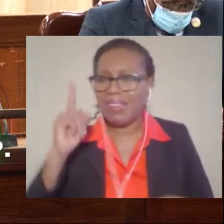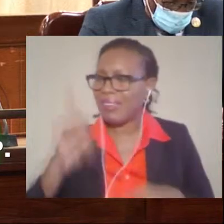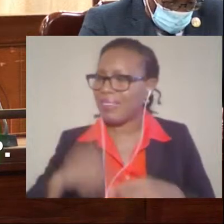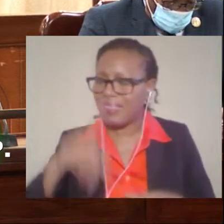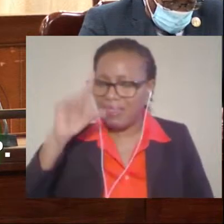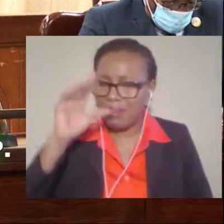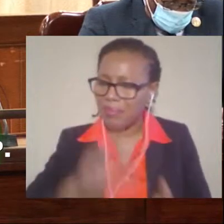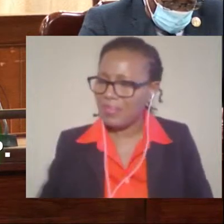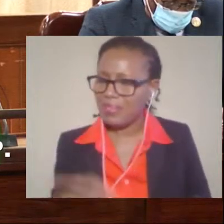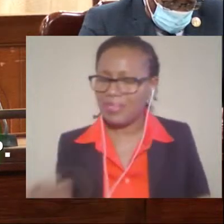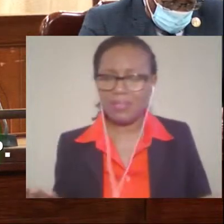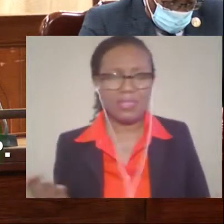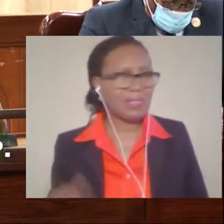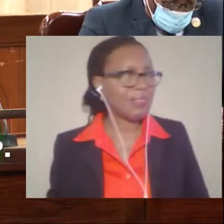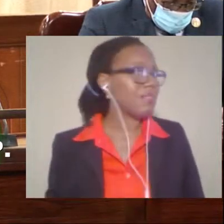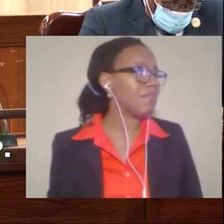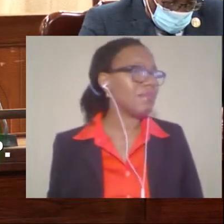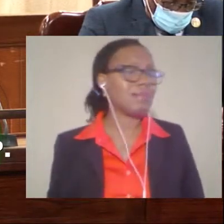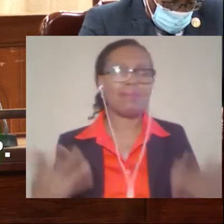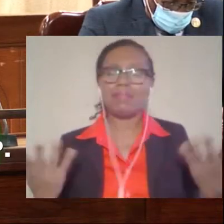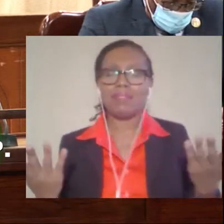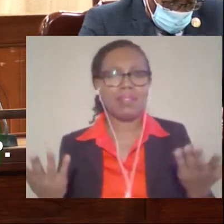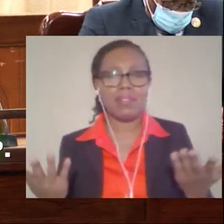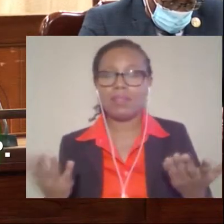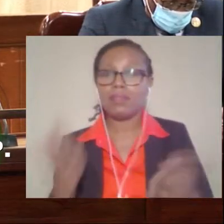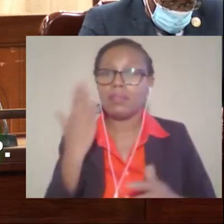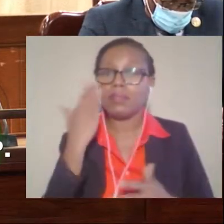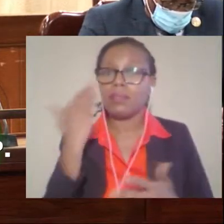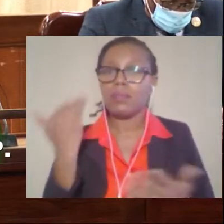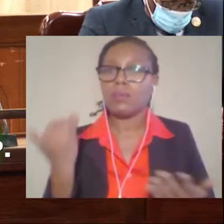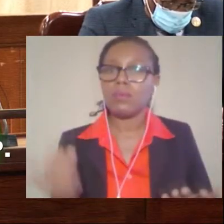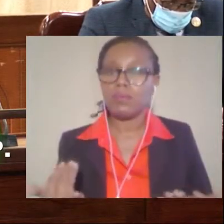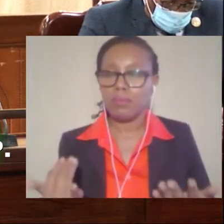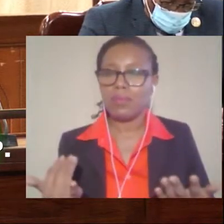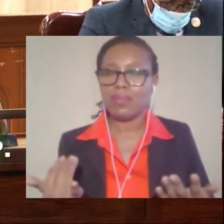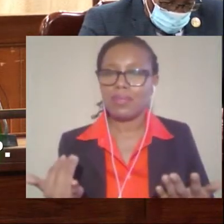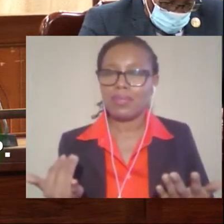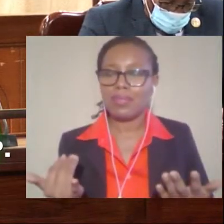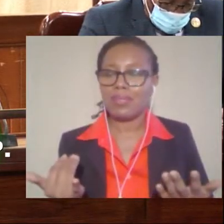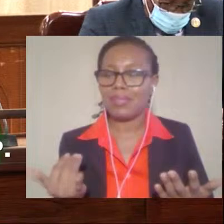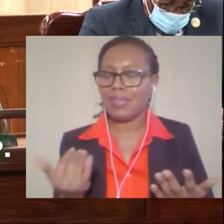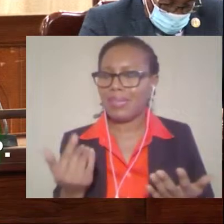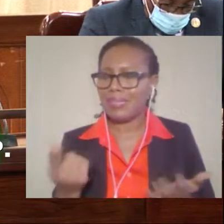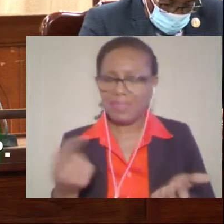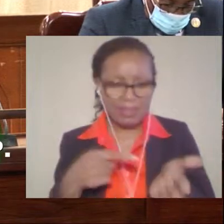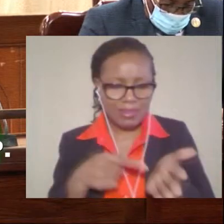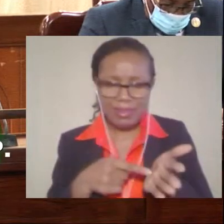because of the realities upon which they reflected.